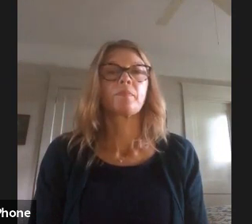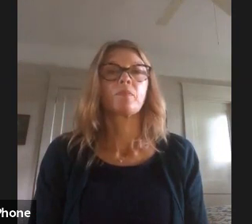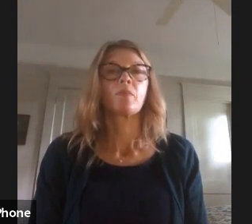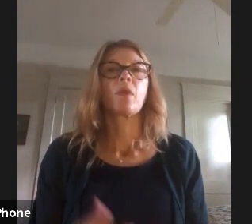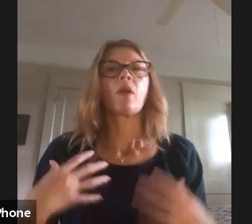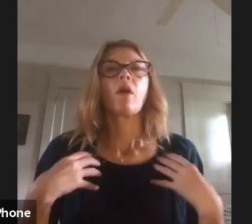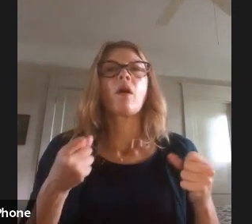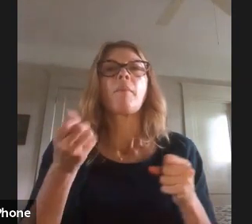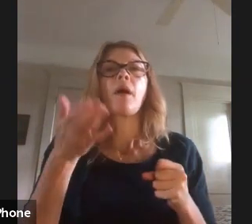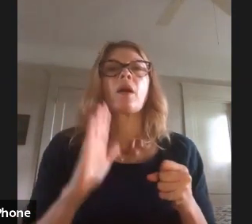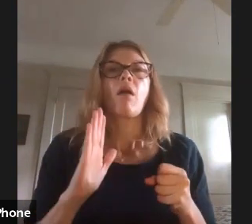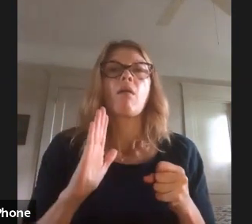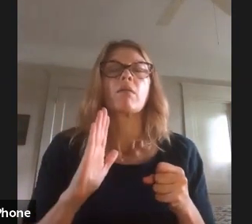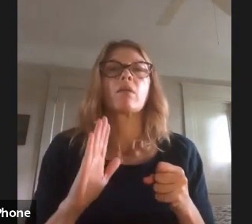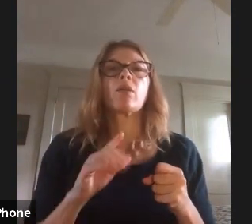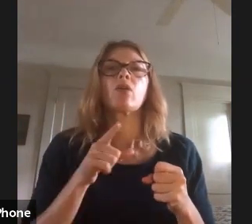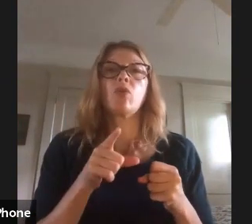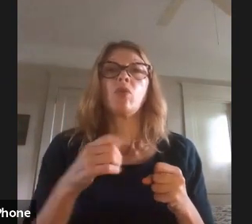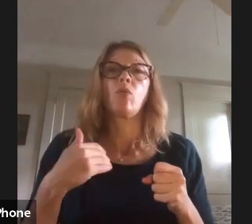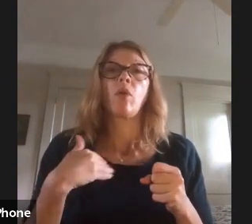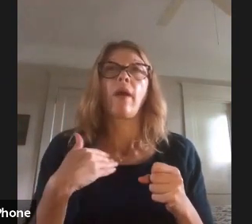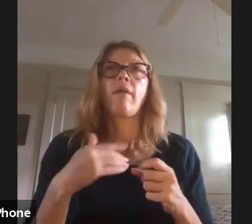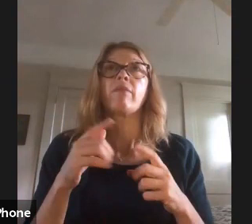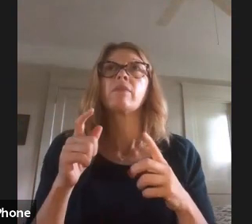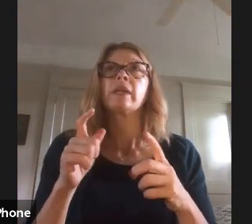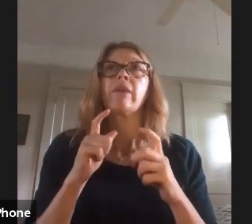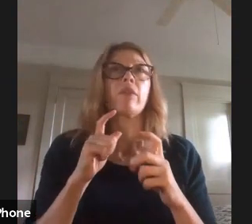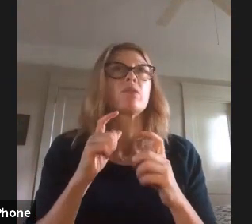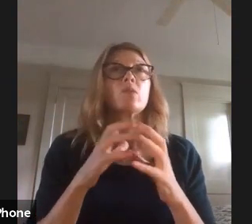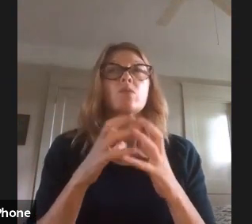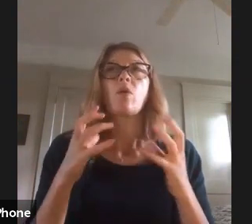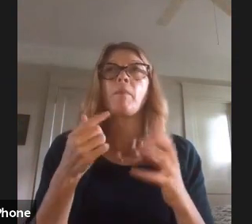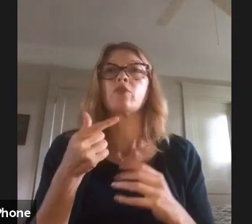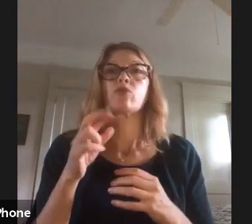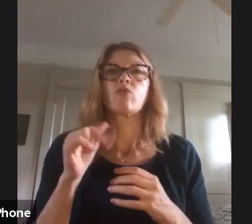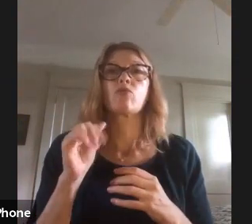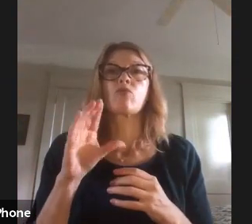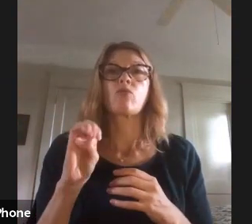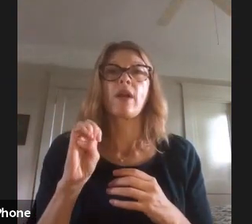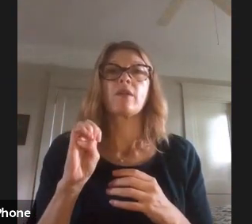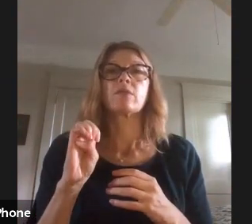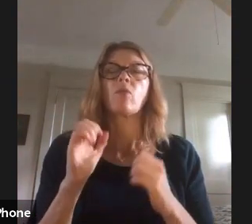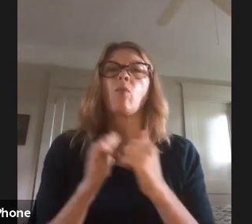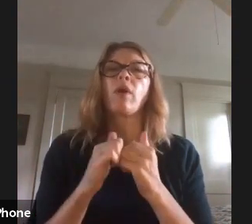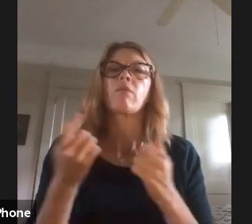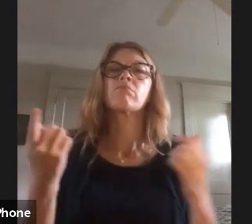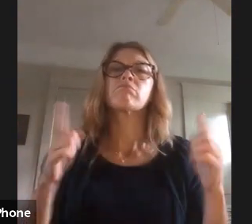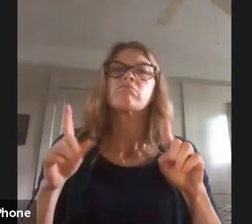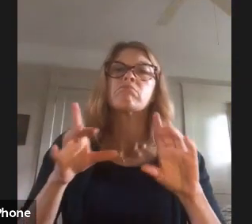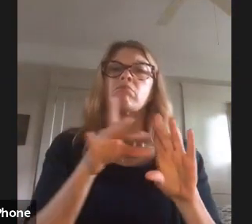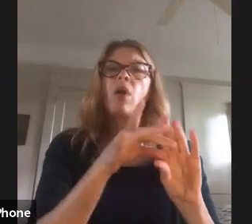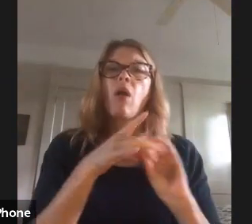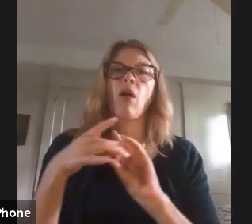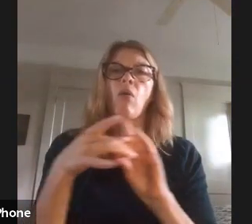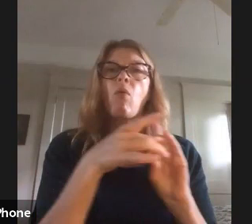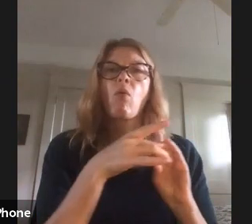Almighty God, you have given us grace at this time with one accord to make our common supplication to